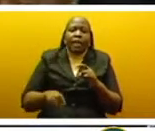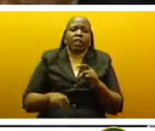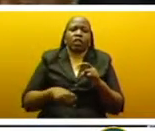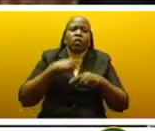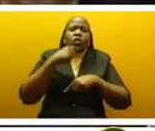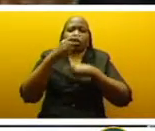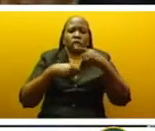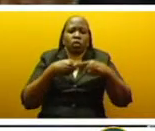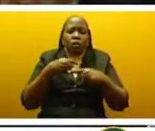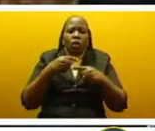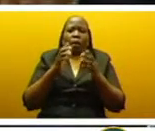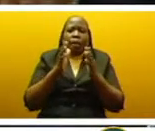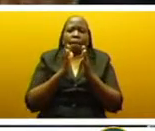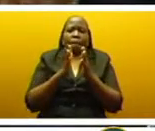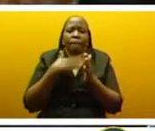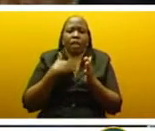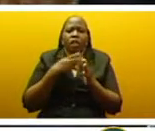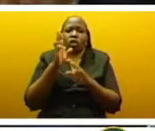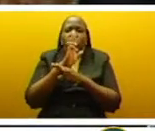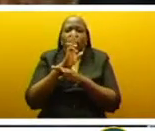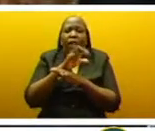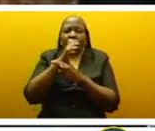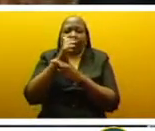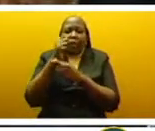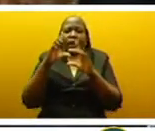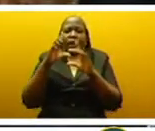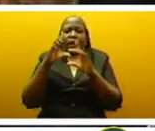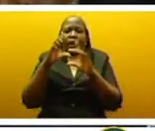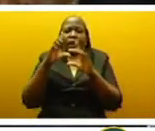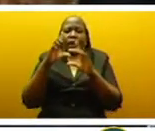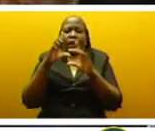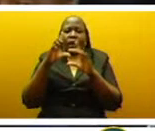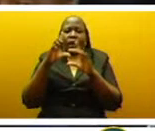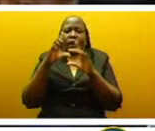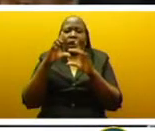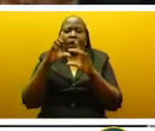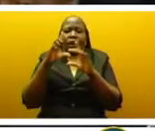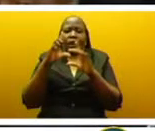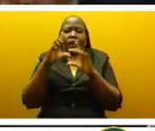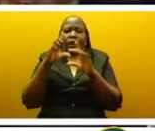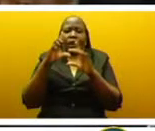Luther King's words, because I suppose unlike